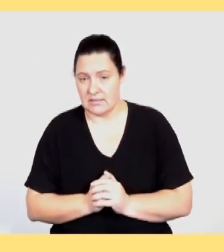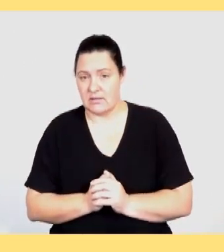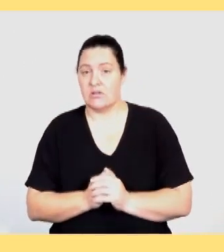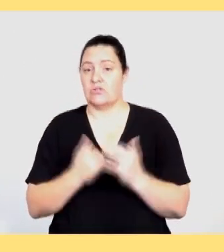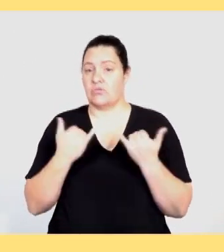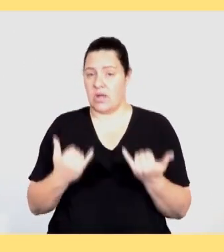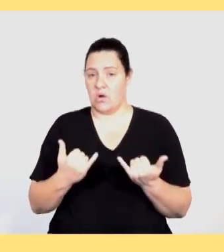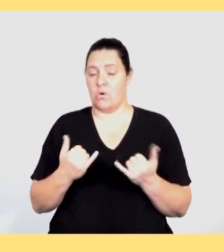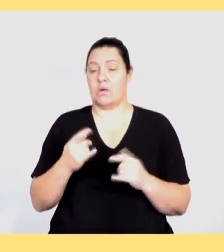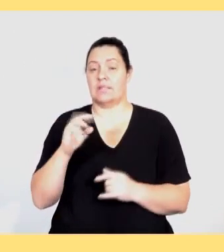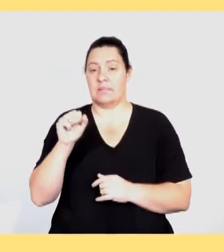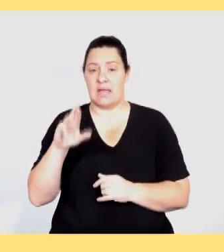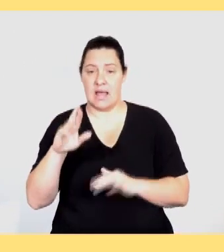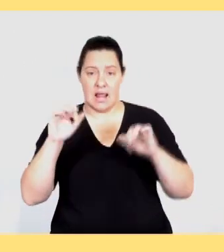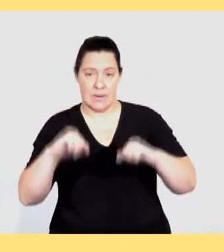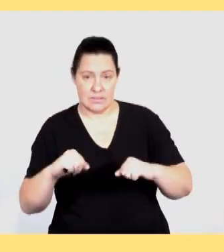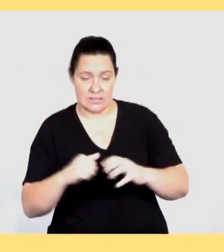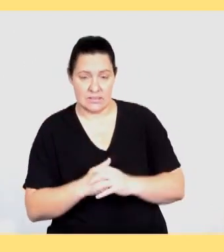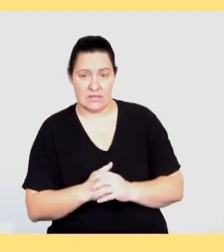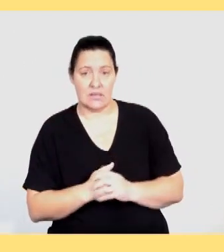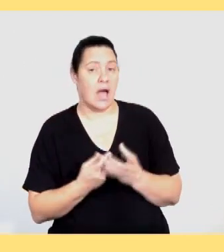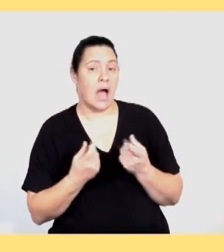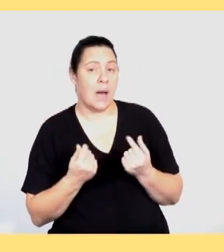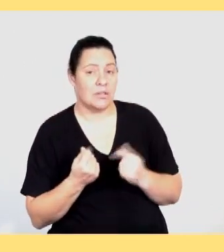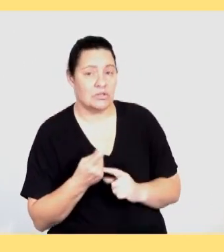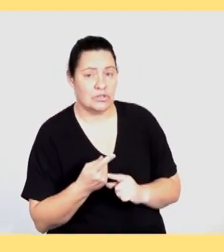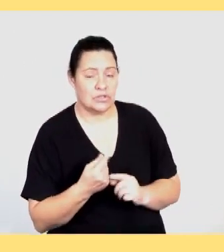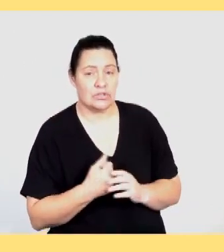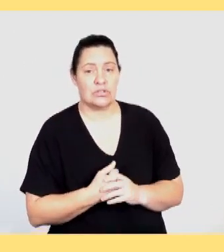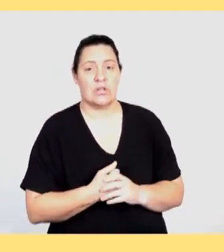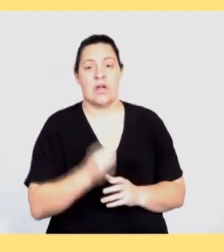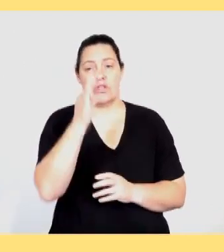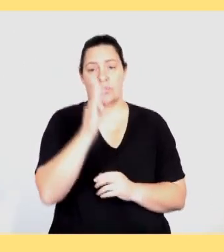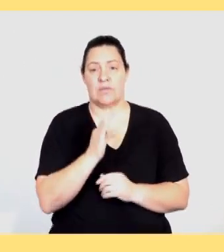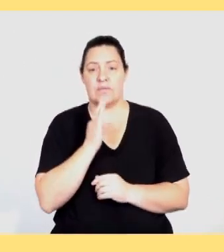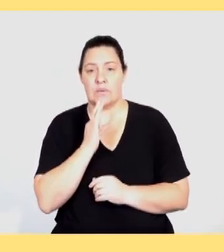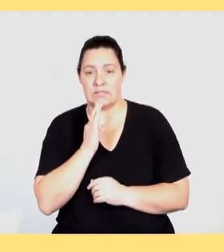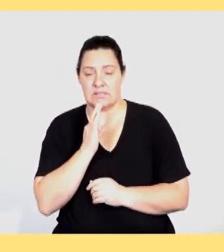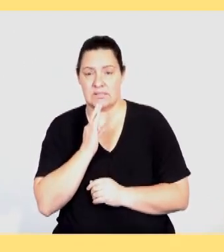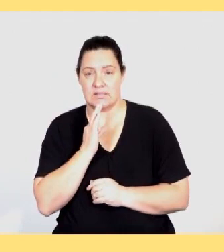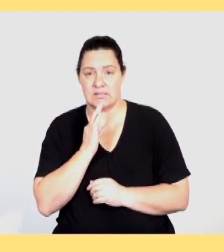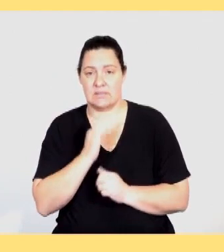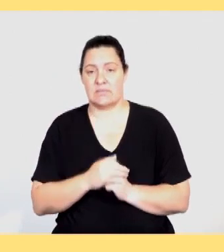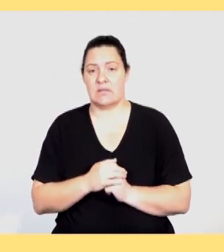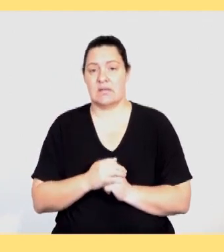allowances. All right. So here's my debtors allowances. How much is that going to be?